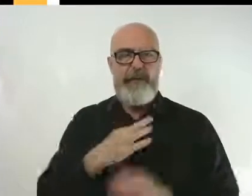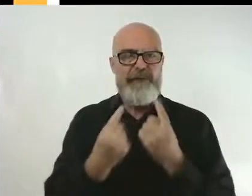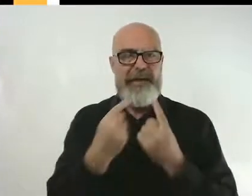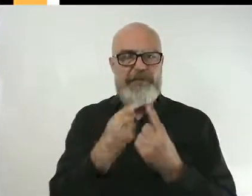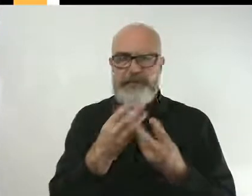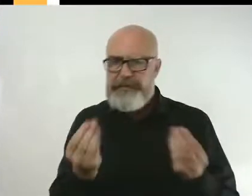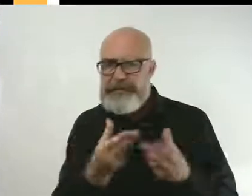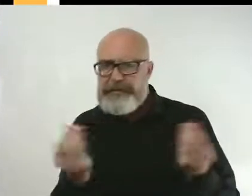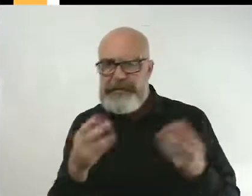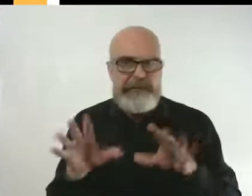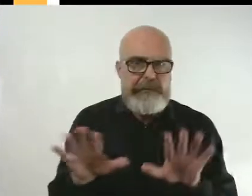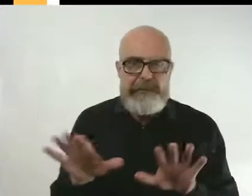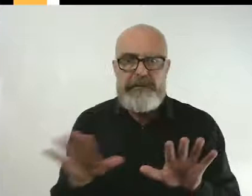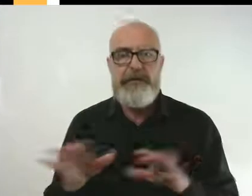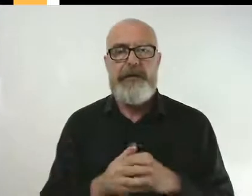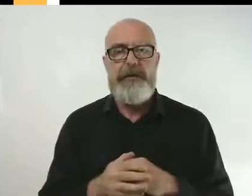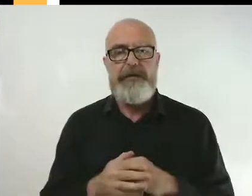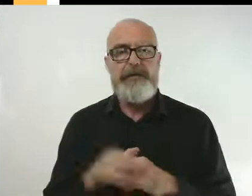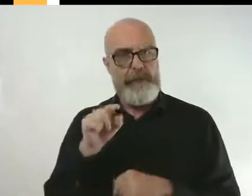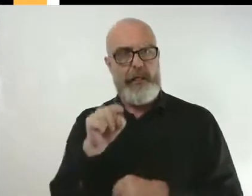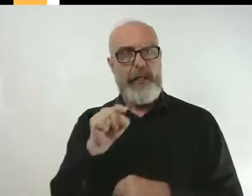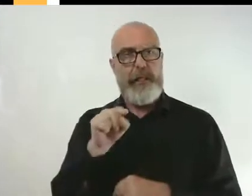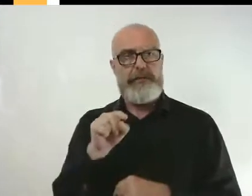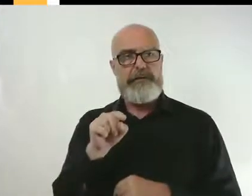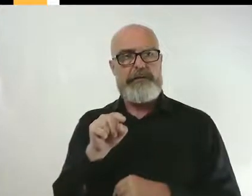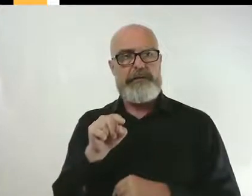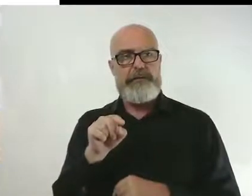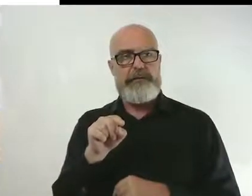medical instructions after an appointment.